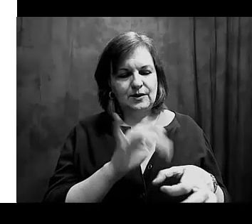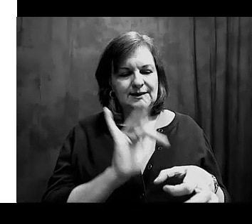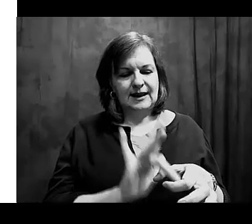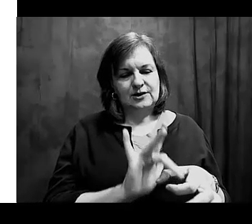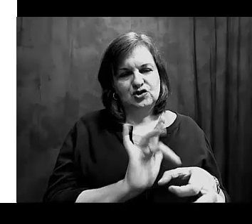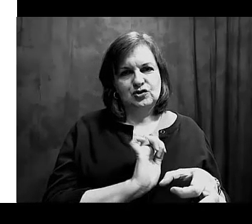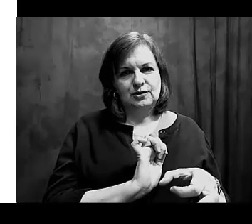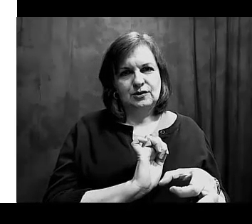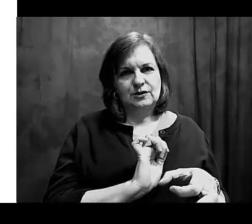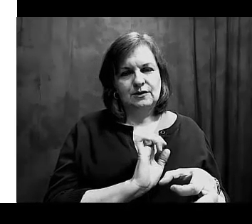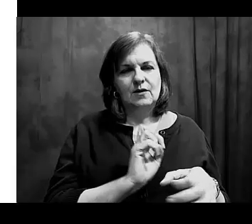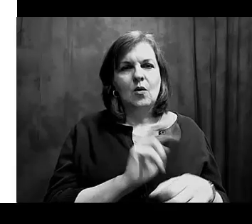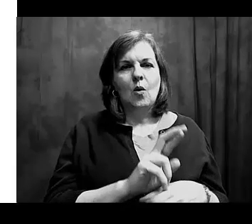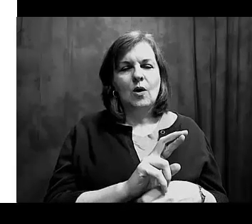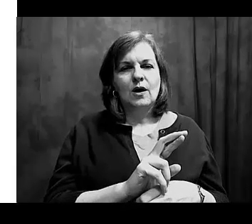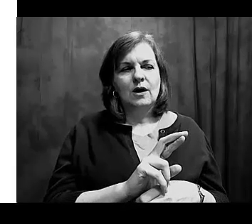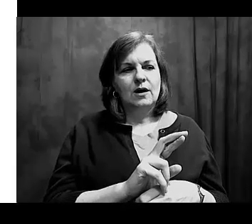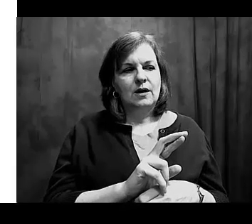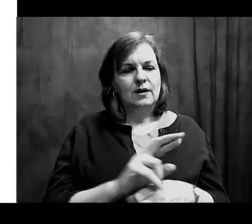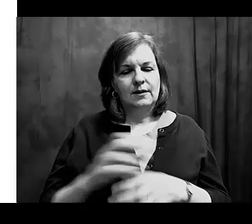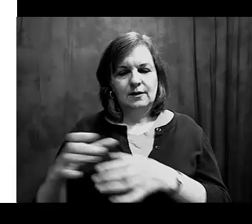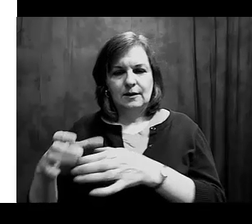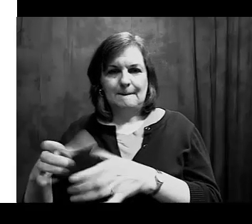What do I mean?